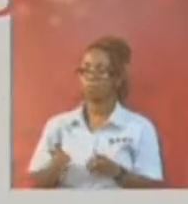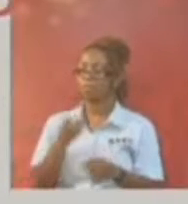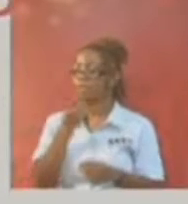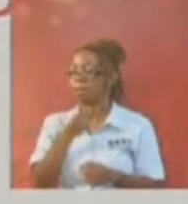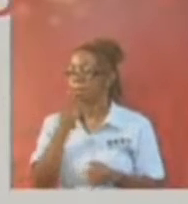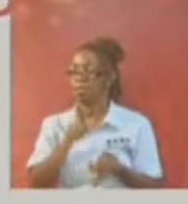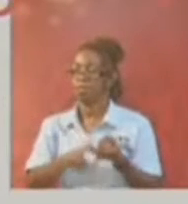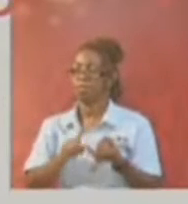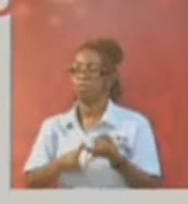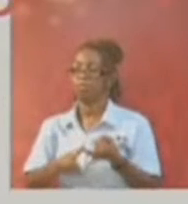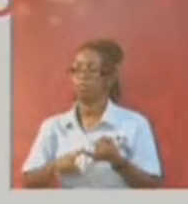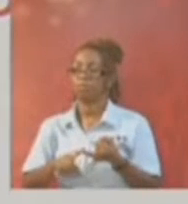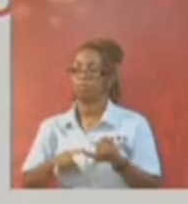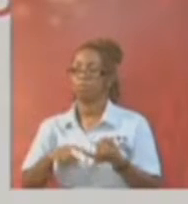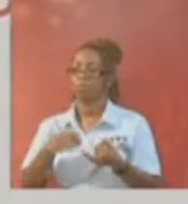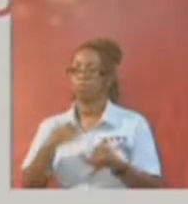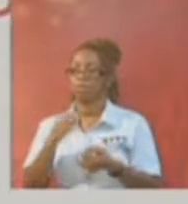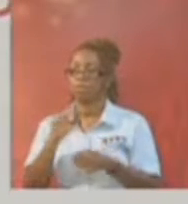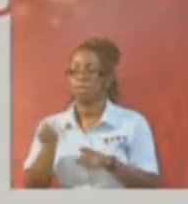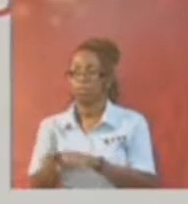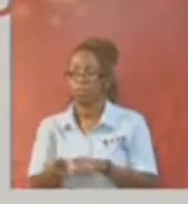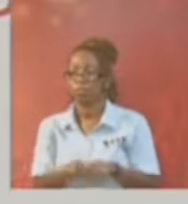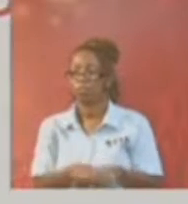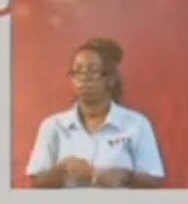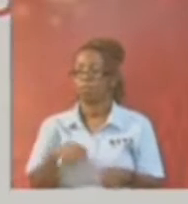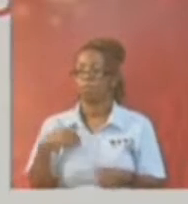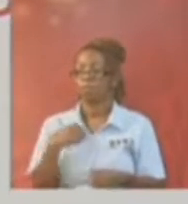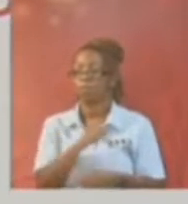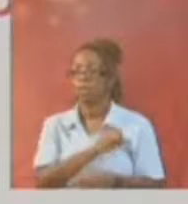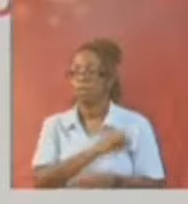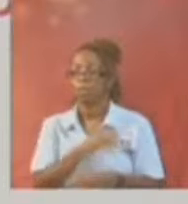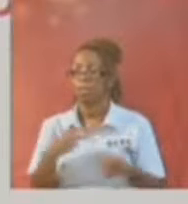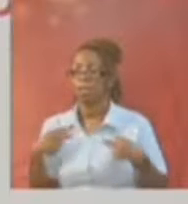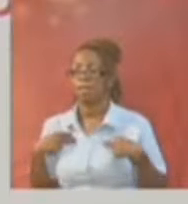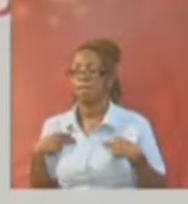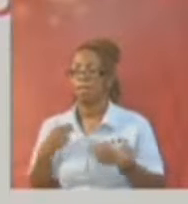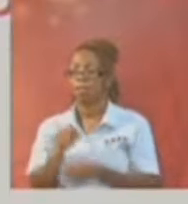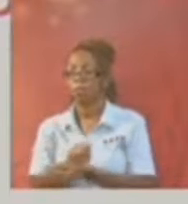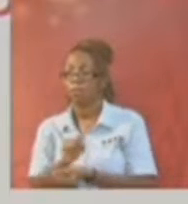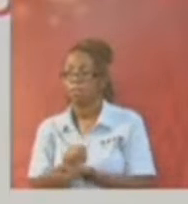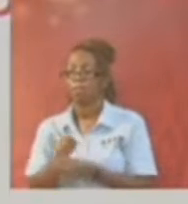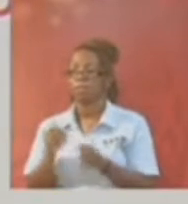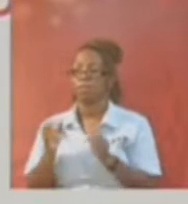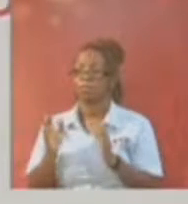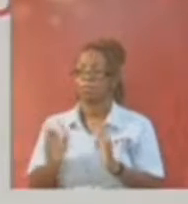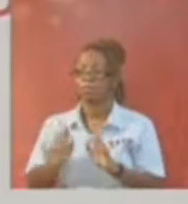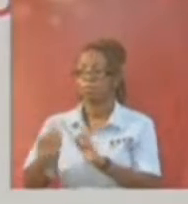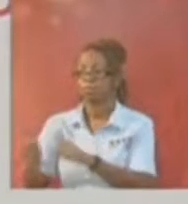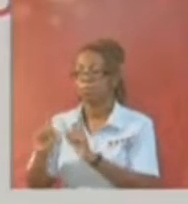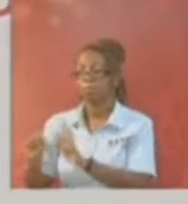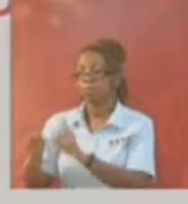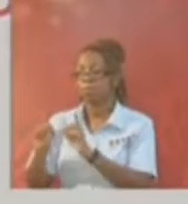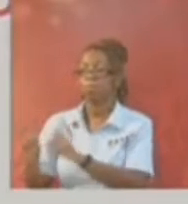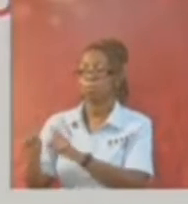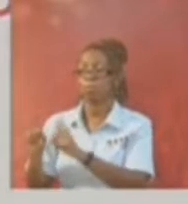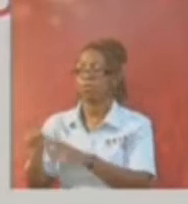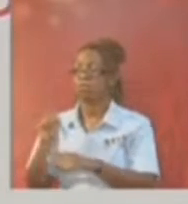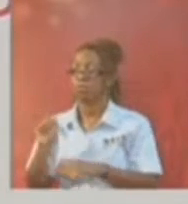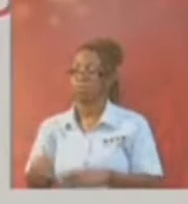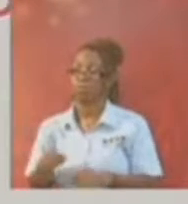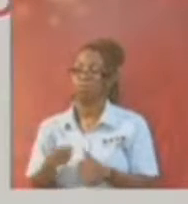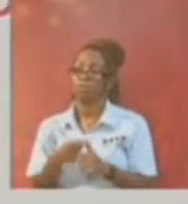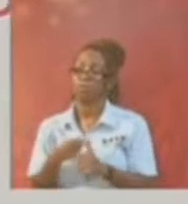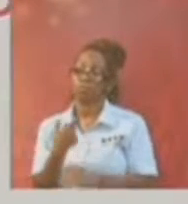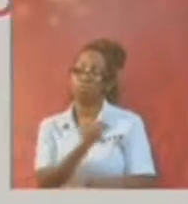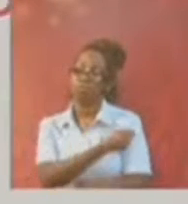staff in various disciplines and therefore at higher risk. As we acquire additional quantities of vaccine, then